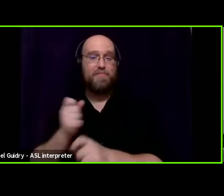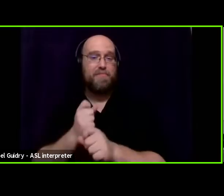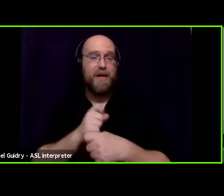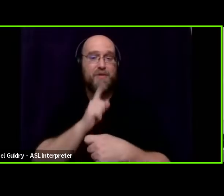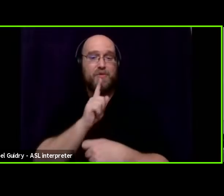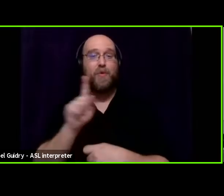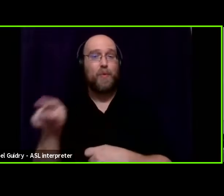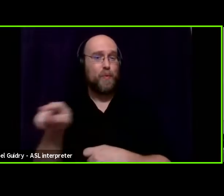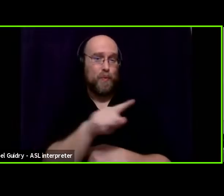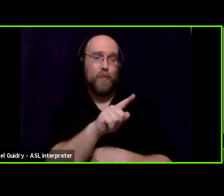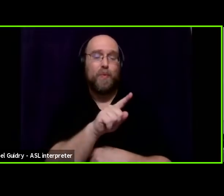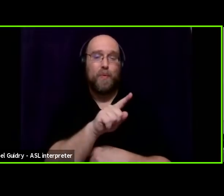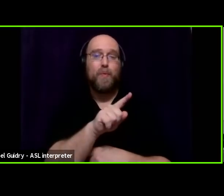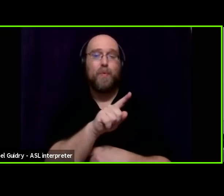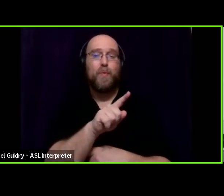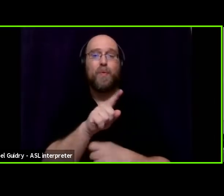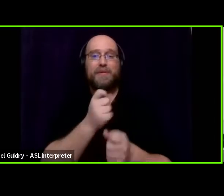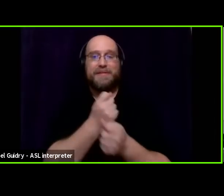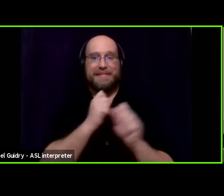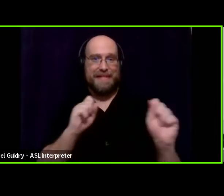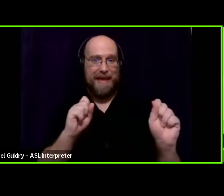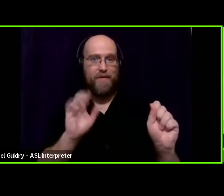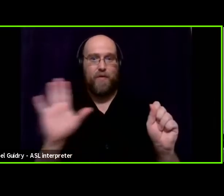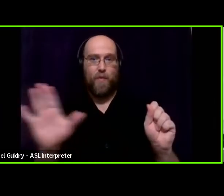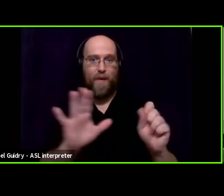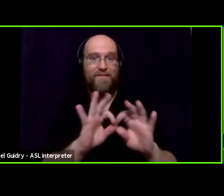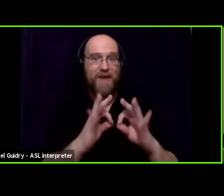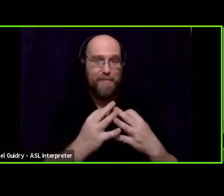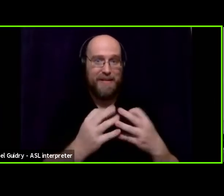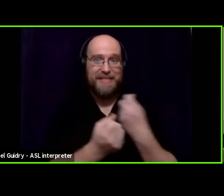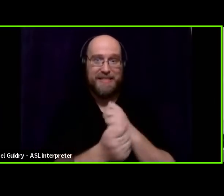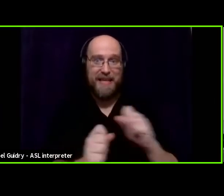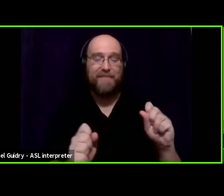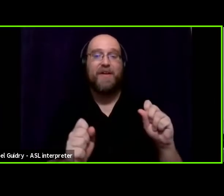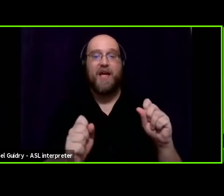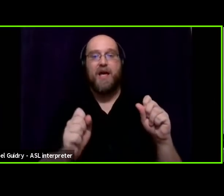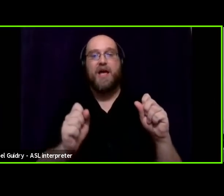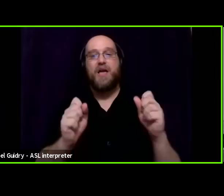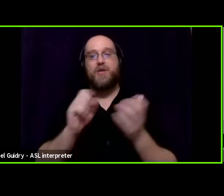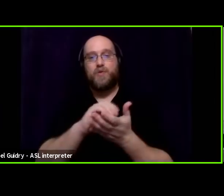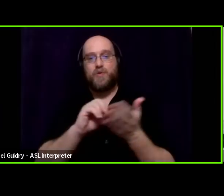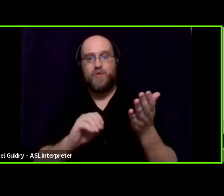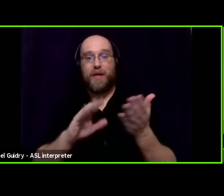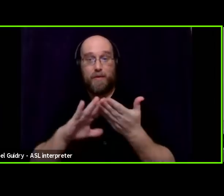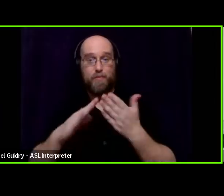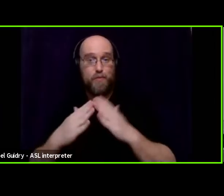you all are as safe, your families are safe, your students are safe, and your communities are safe.